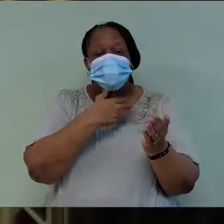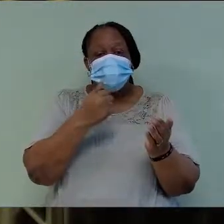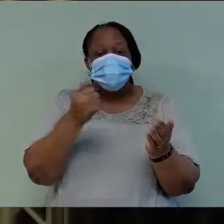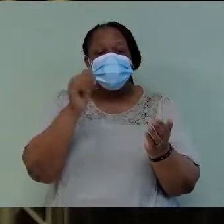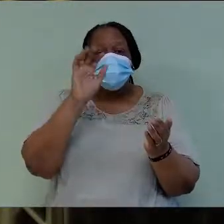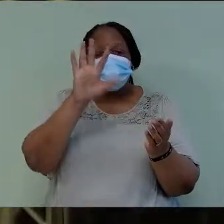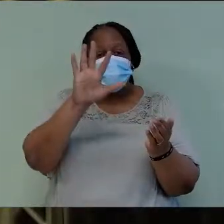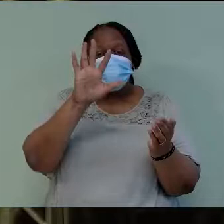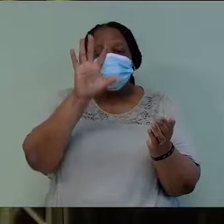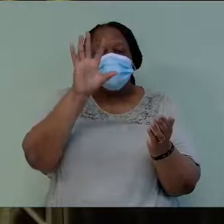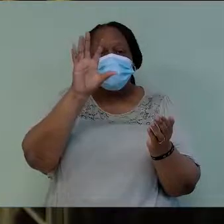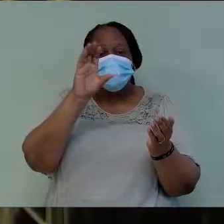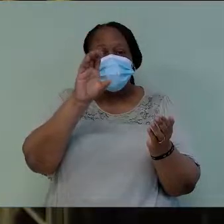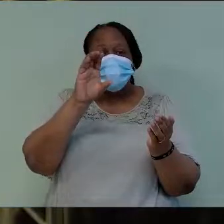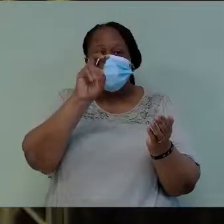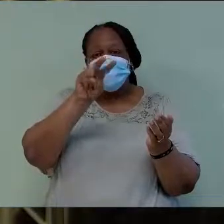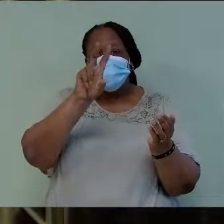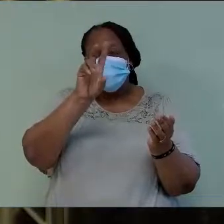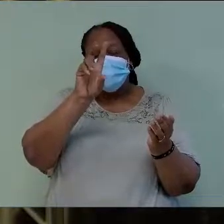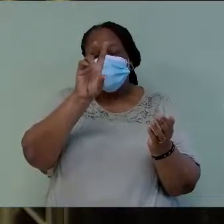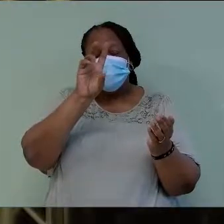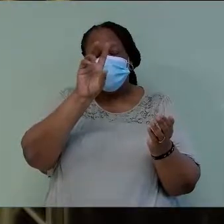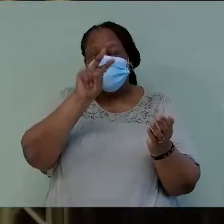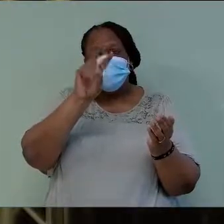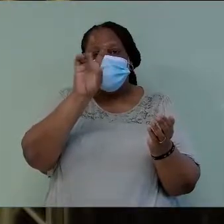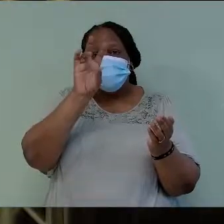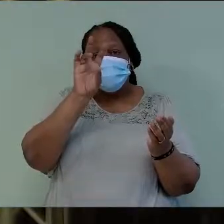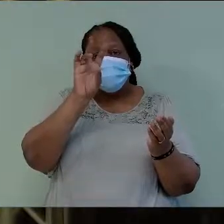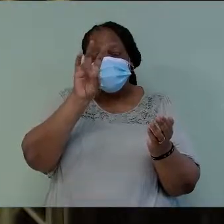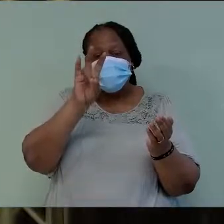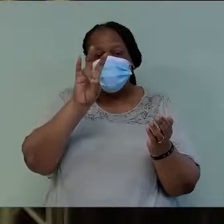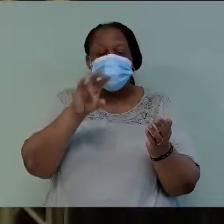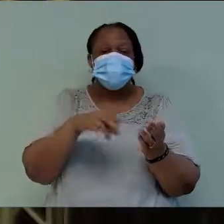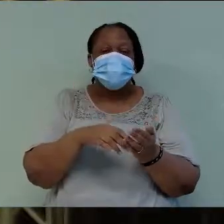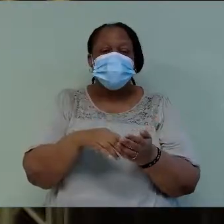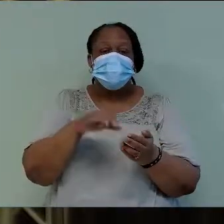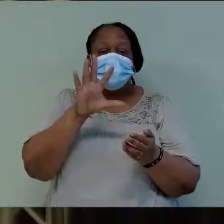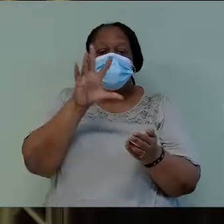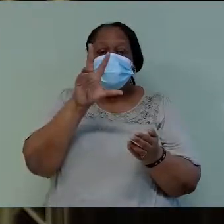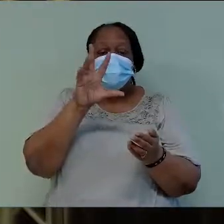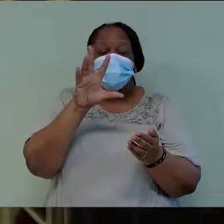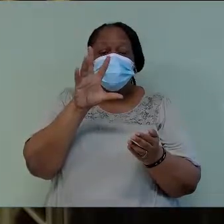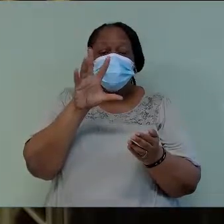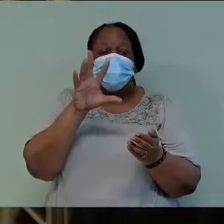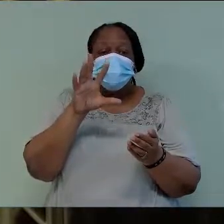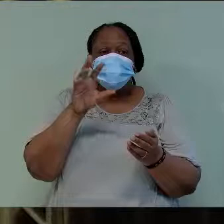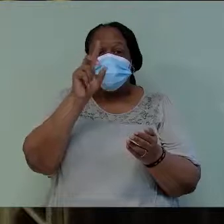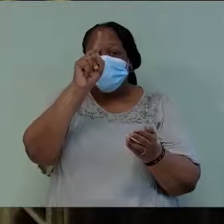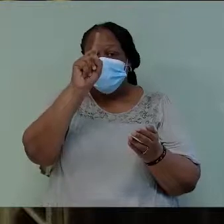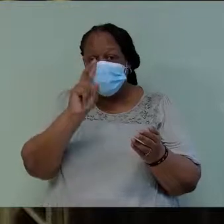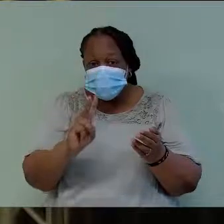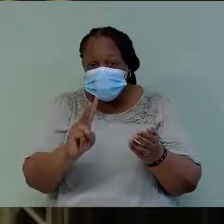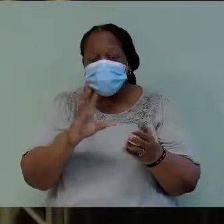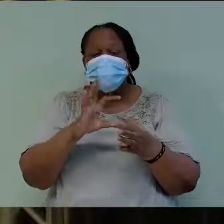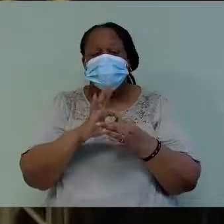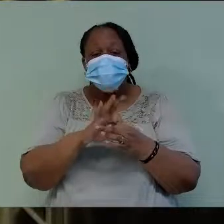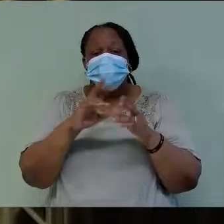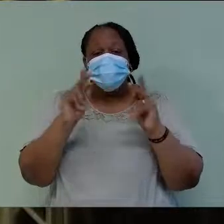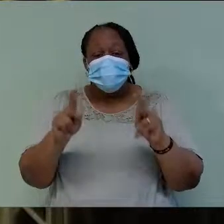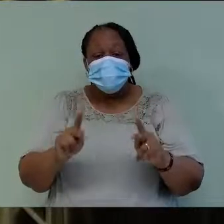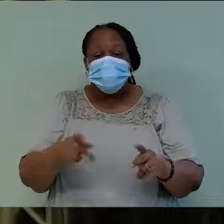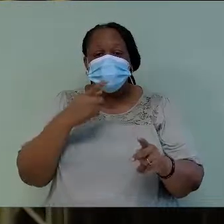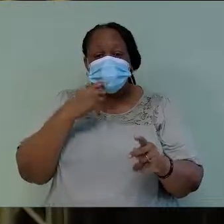3,527, or 52% of the applications received from the Department of Labor in Syncits and